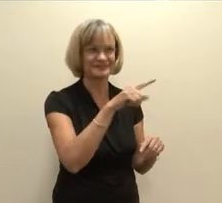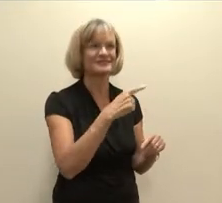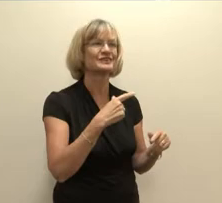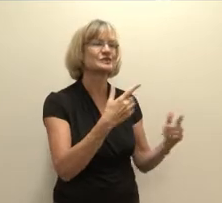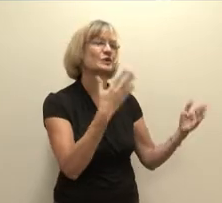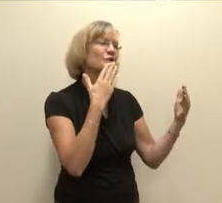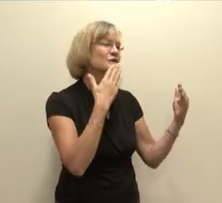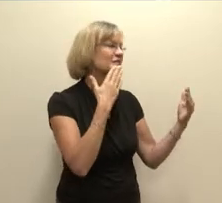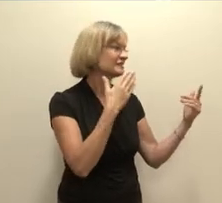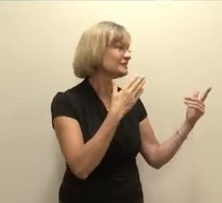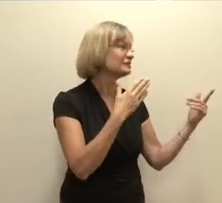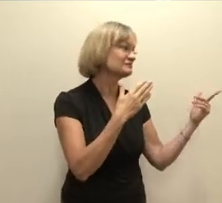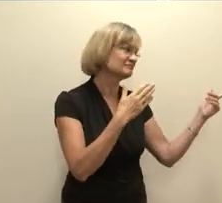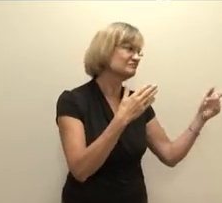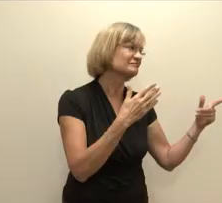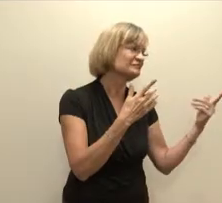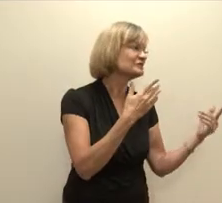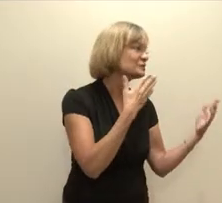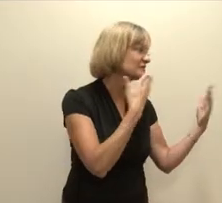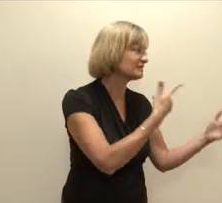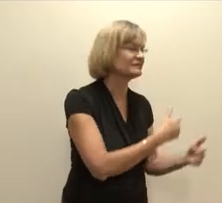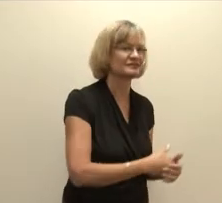appreciate your humor. Thank you.